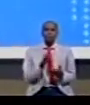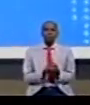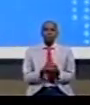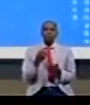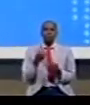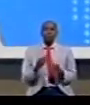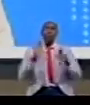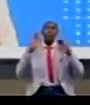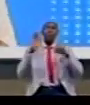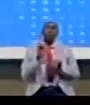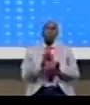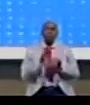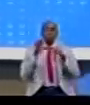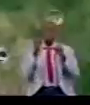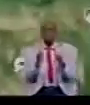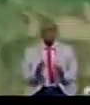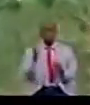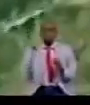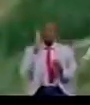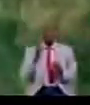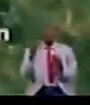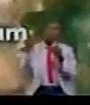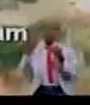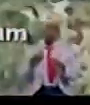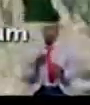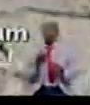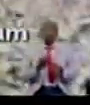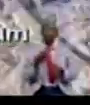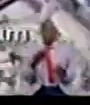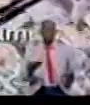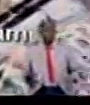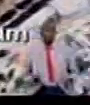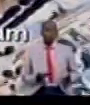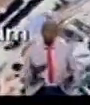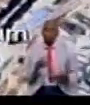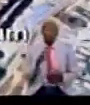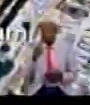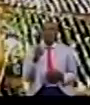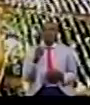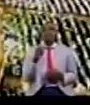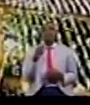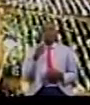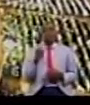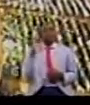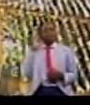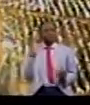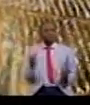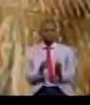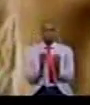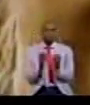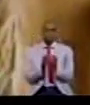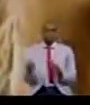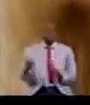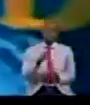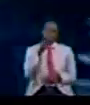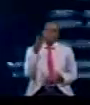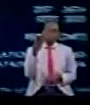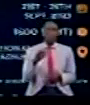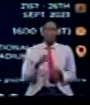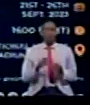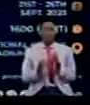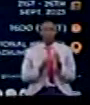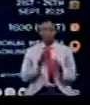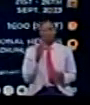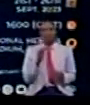Impoverishment is an affliction. I was talking to somebody this evening, and I was just wondering,